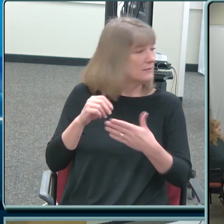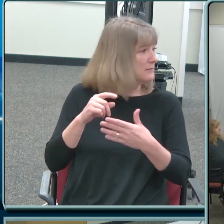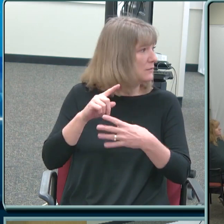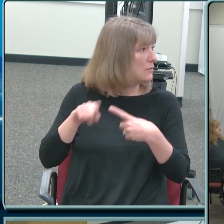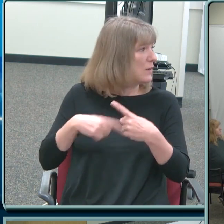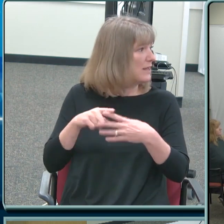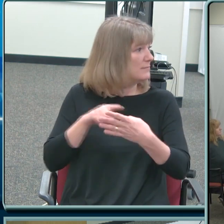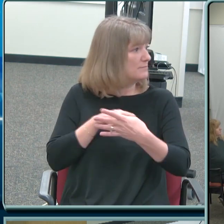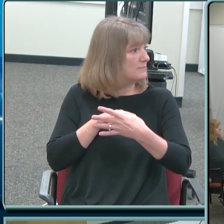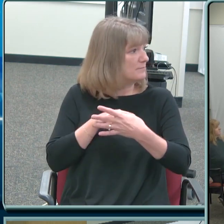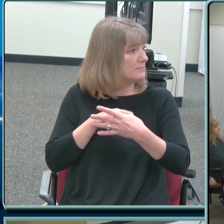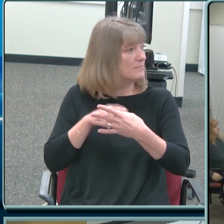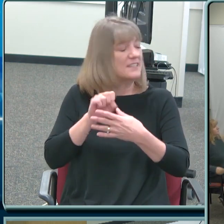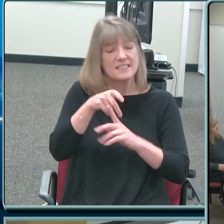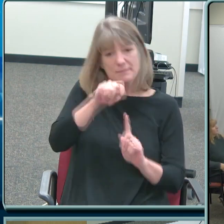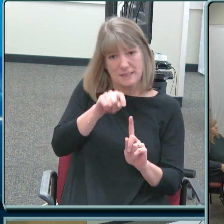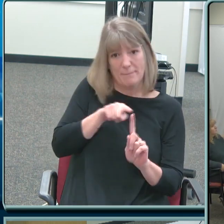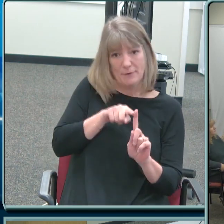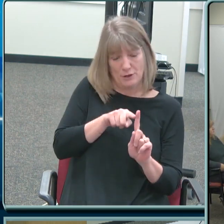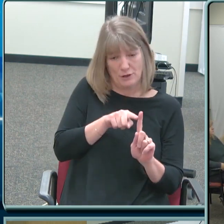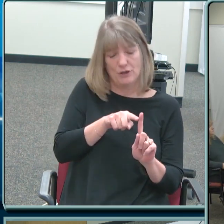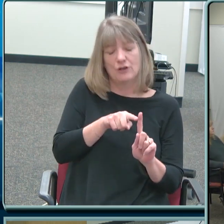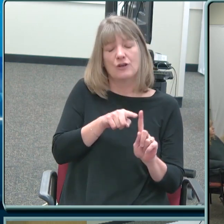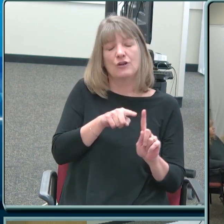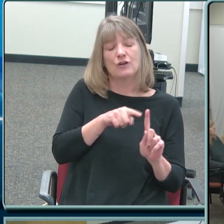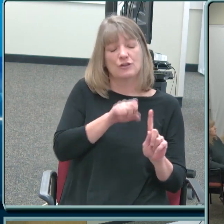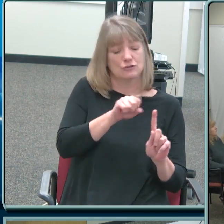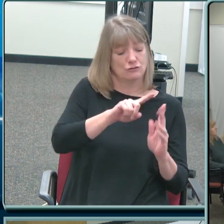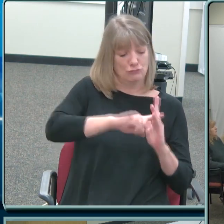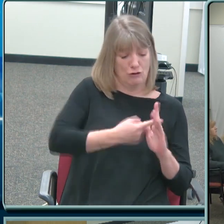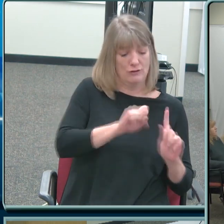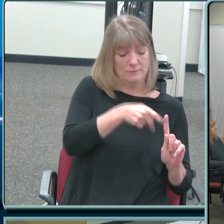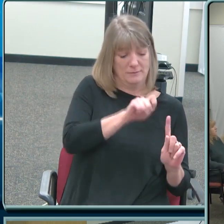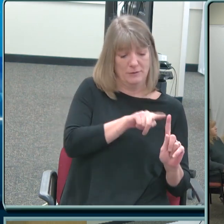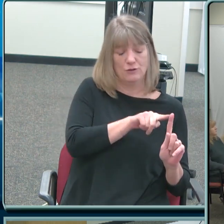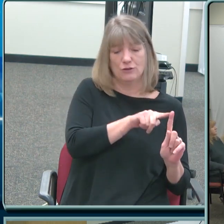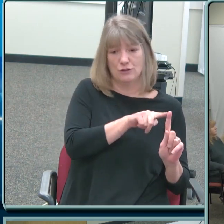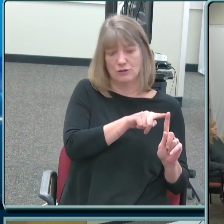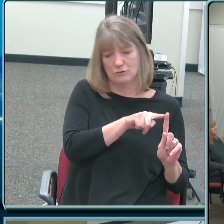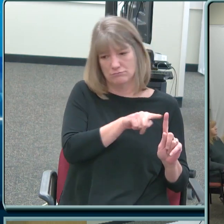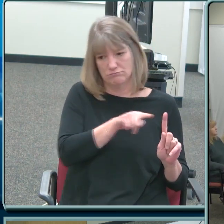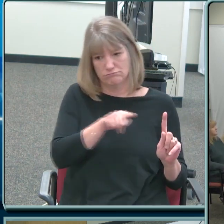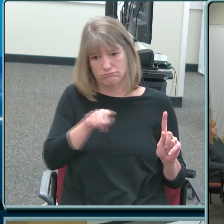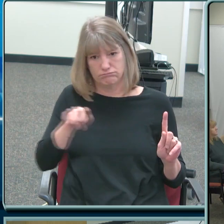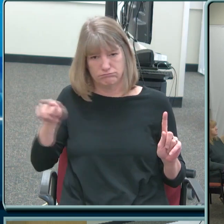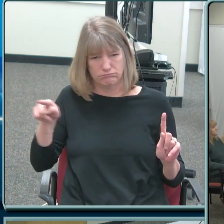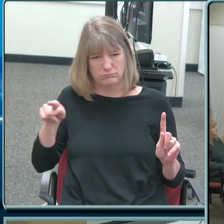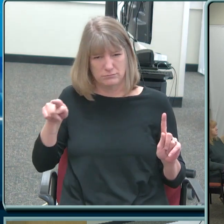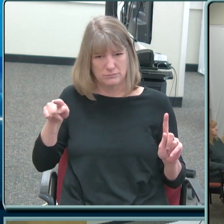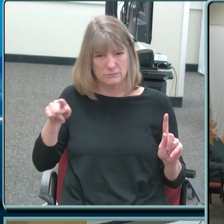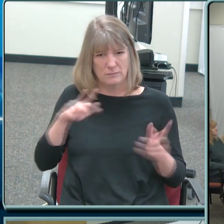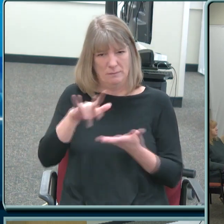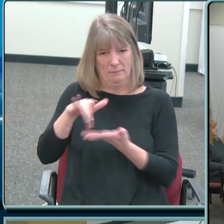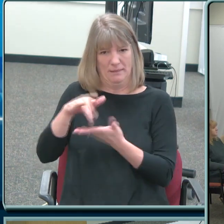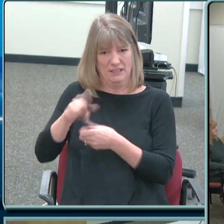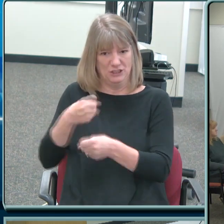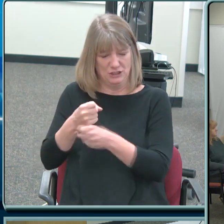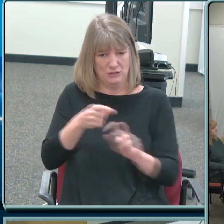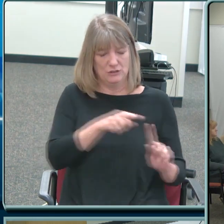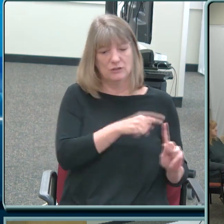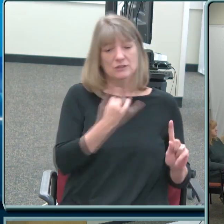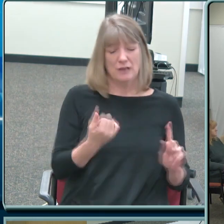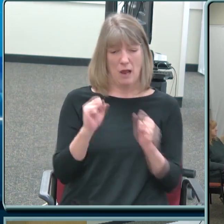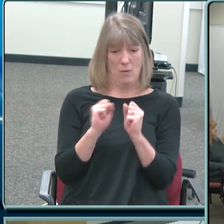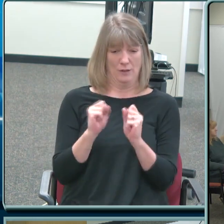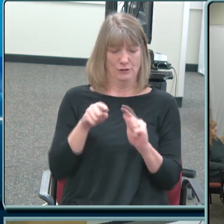begins in and around September and October. On the left side of the graph moves on through into the middle of the year. So we're in the